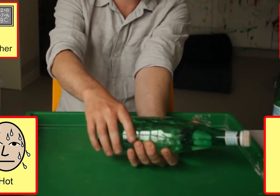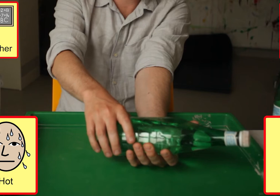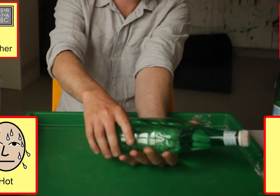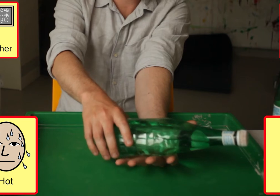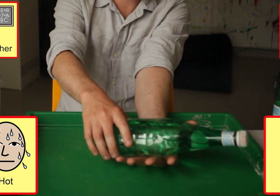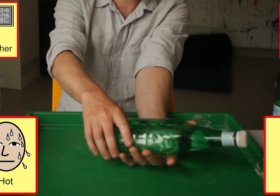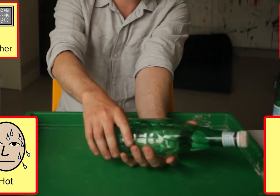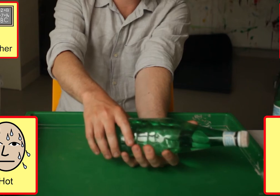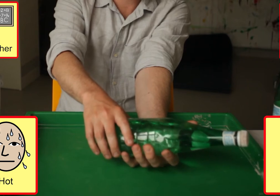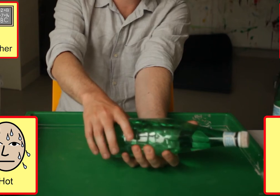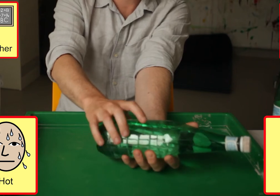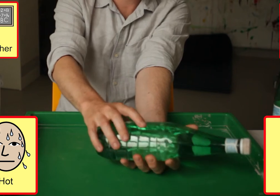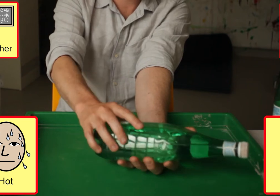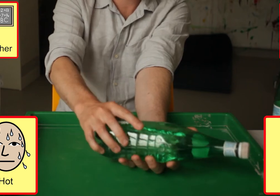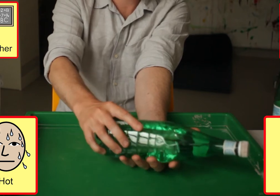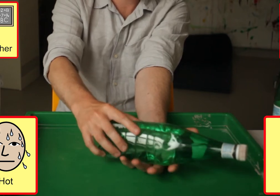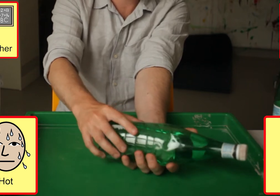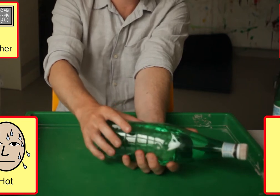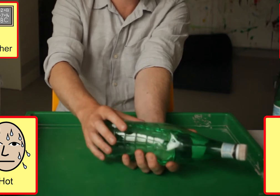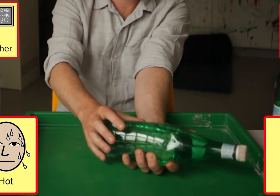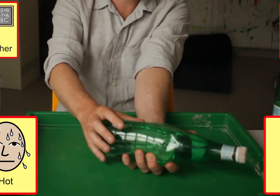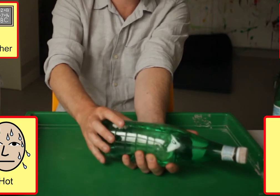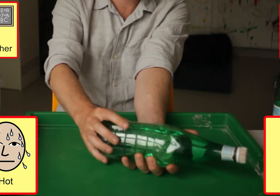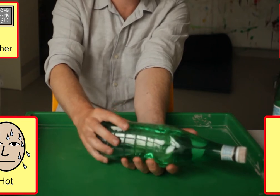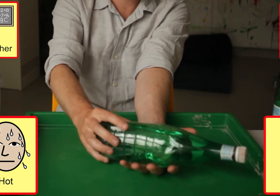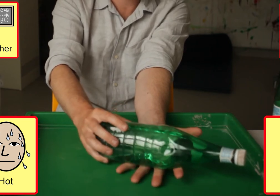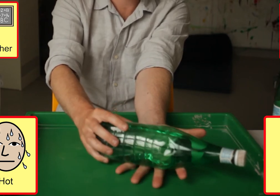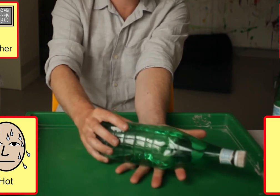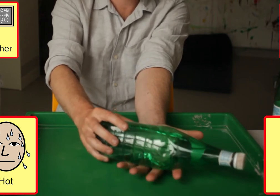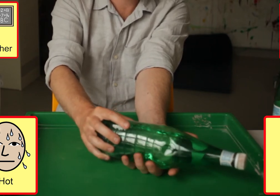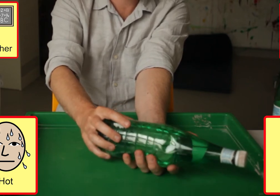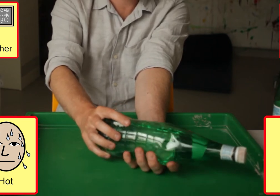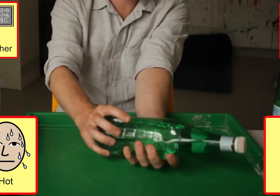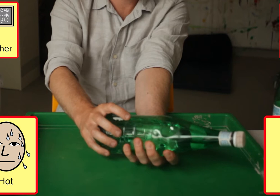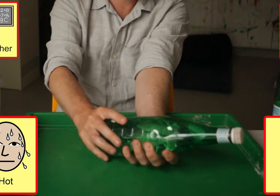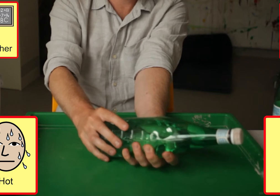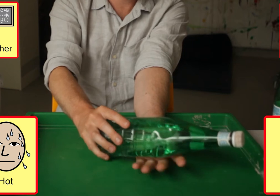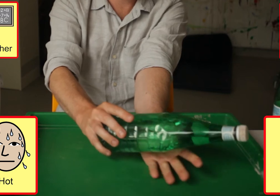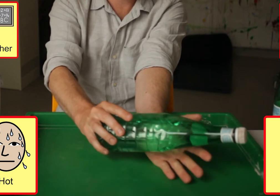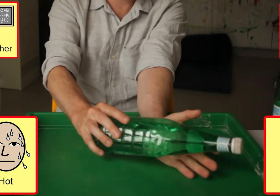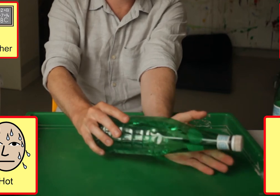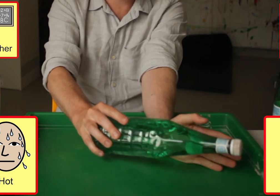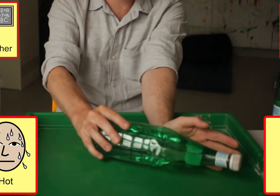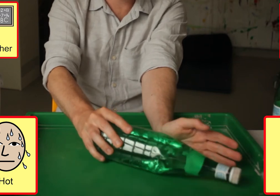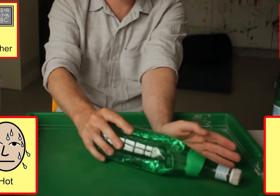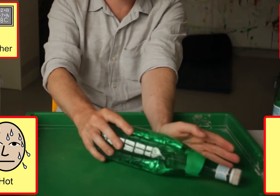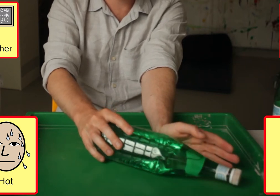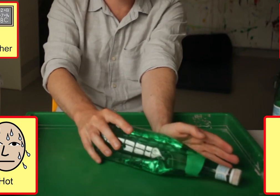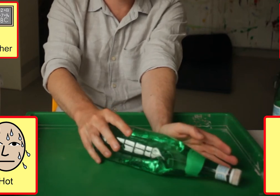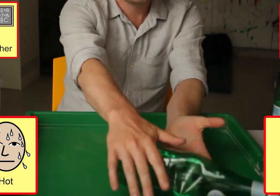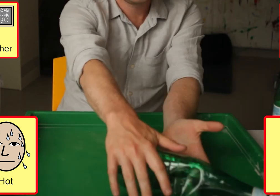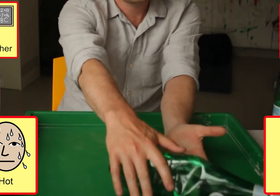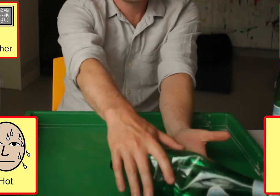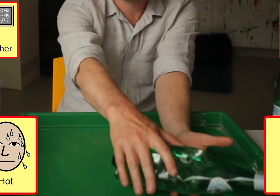the experience enabled by a teacher on hand, arm and cheek. The water should be hot but comfortable, like a hot